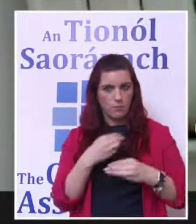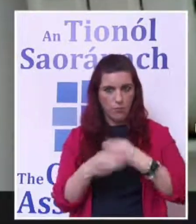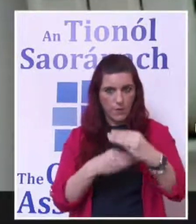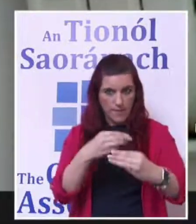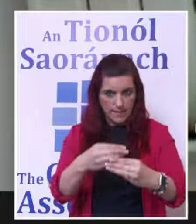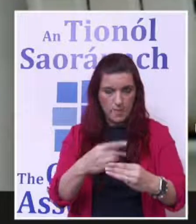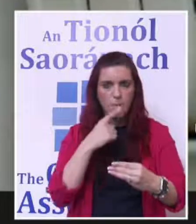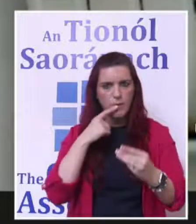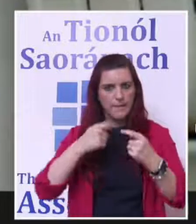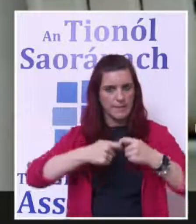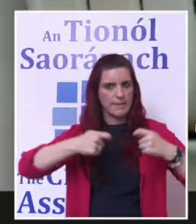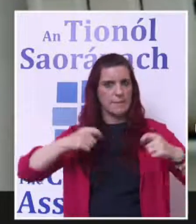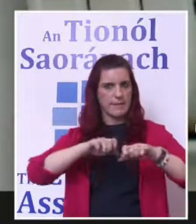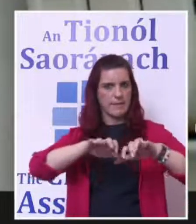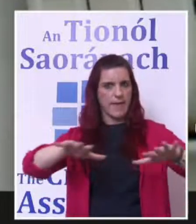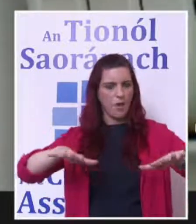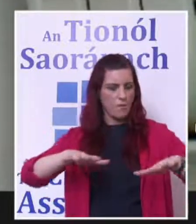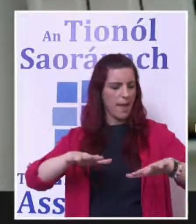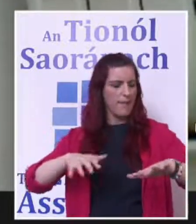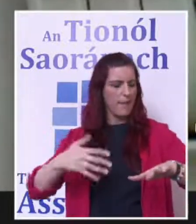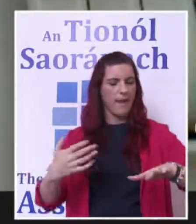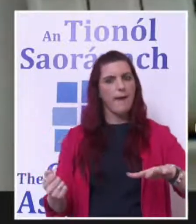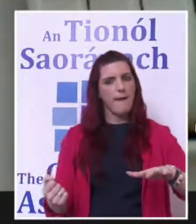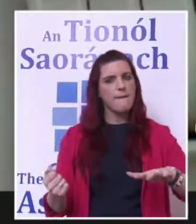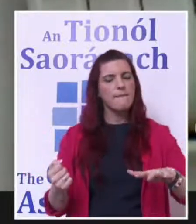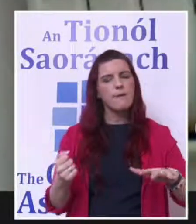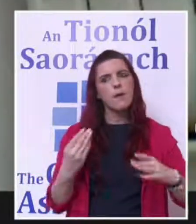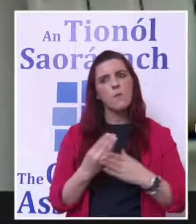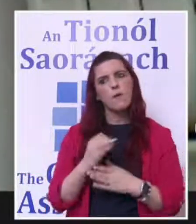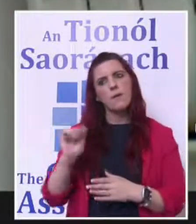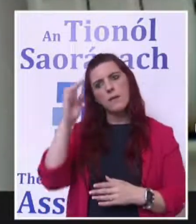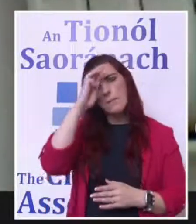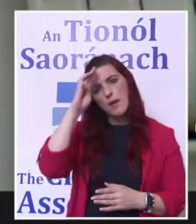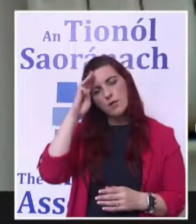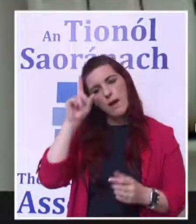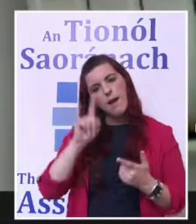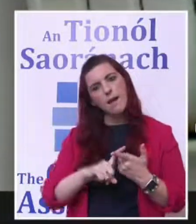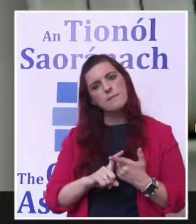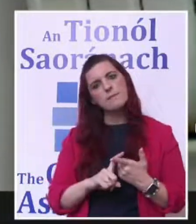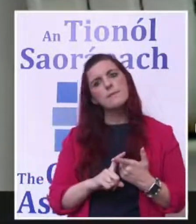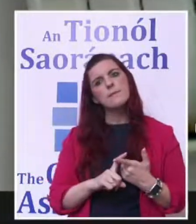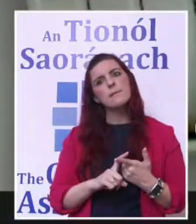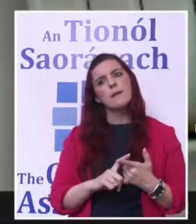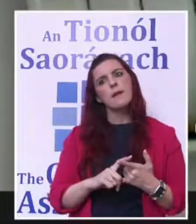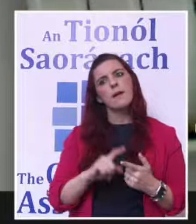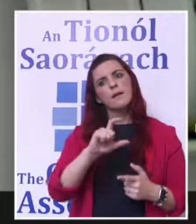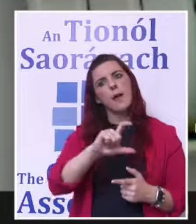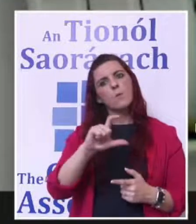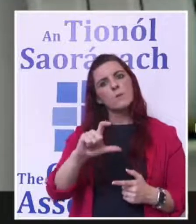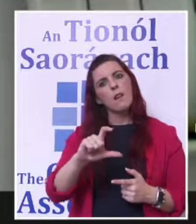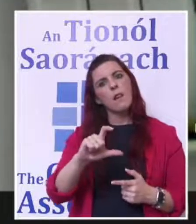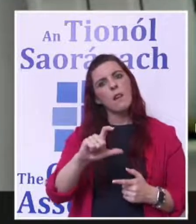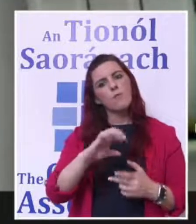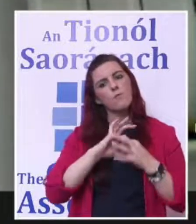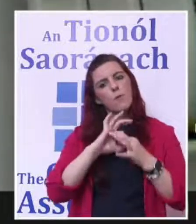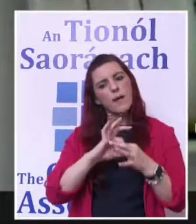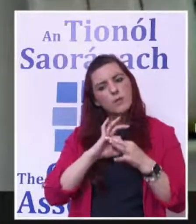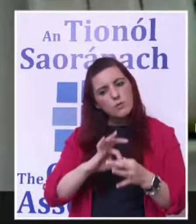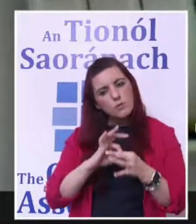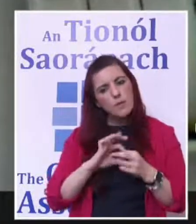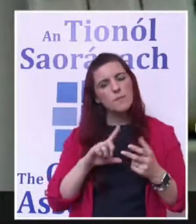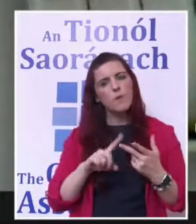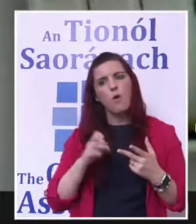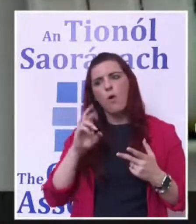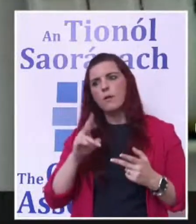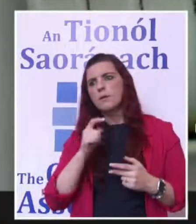place with the manager and council relationship, albeit given the